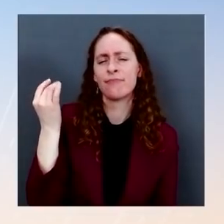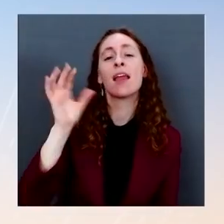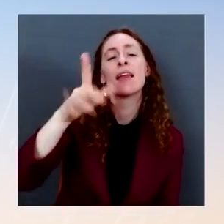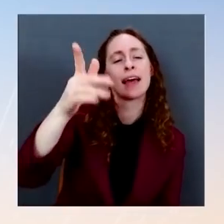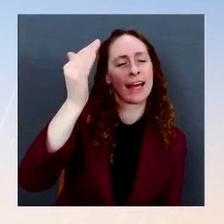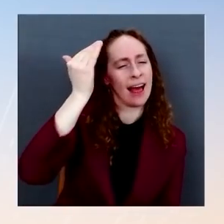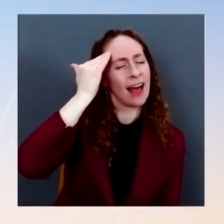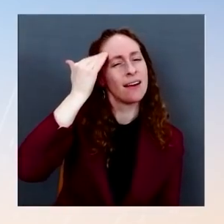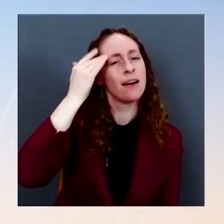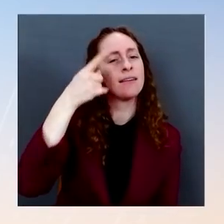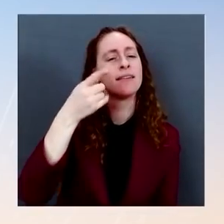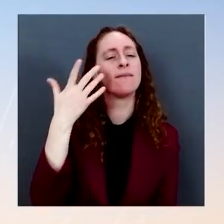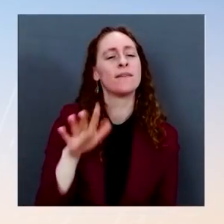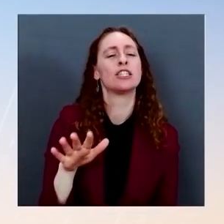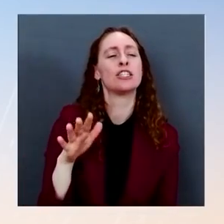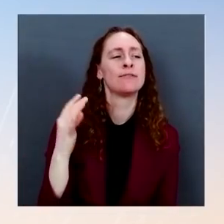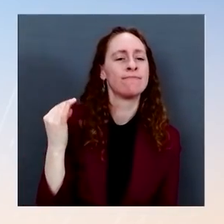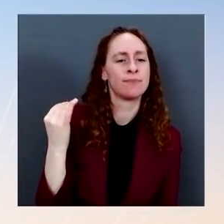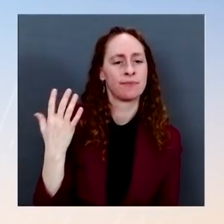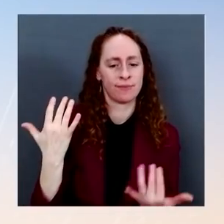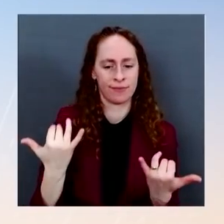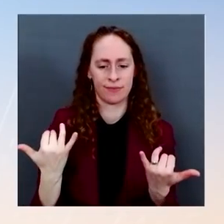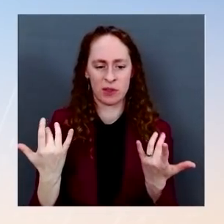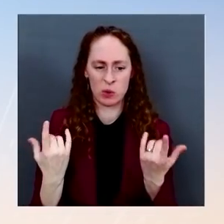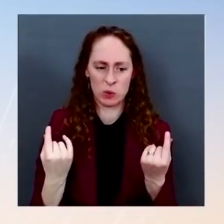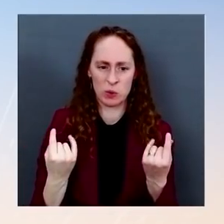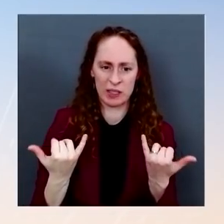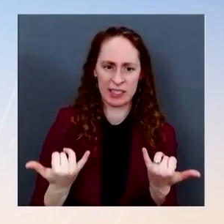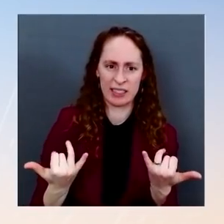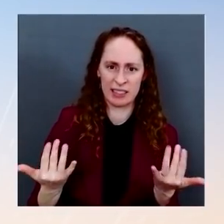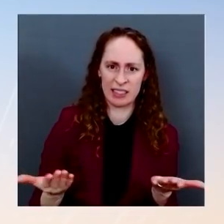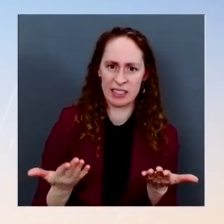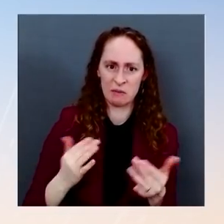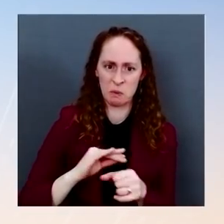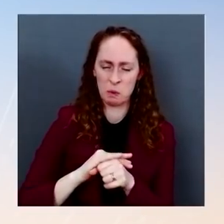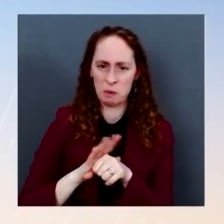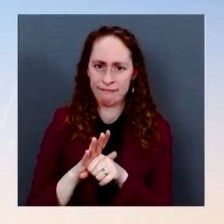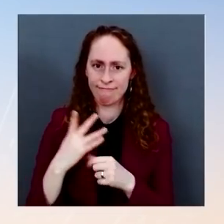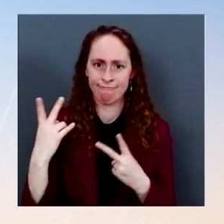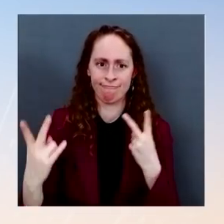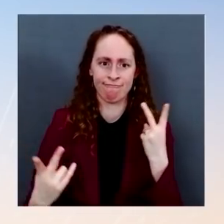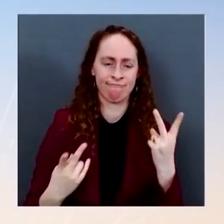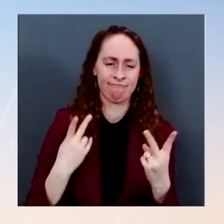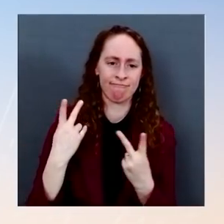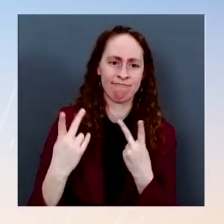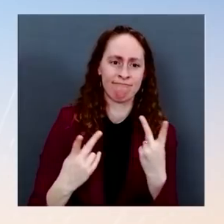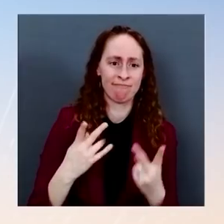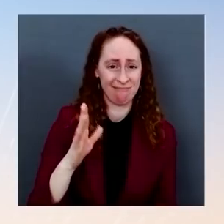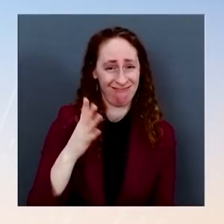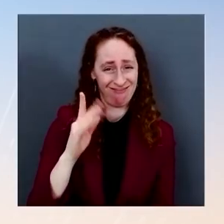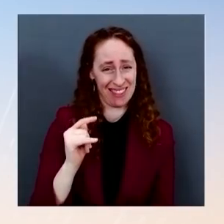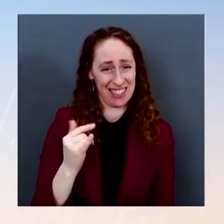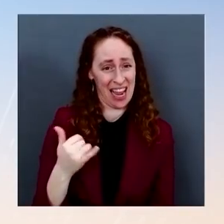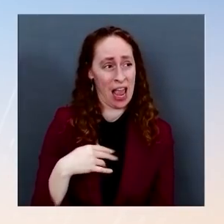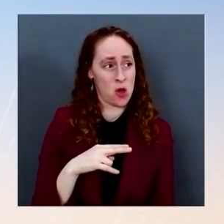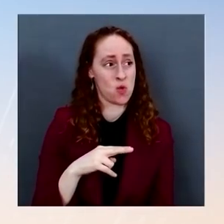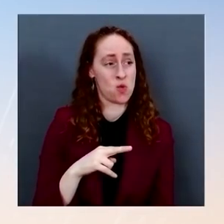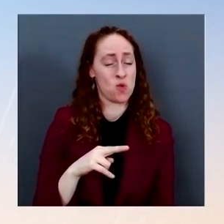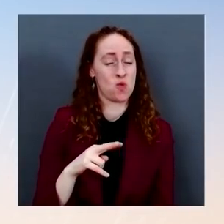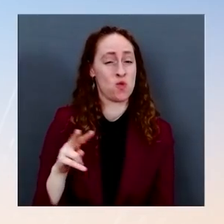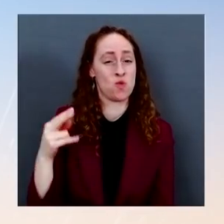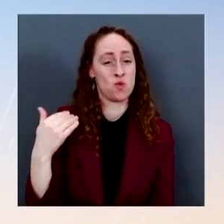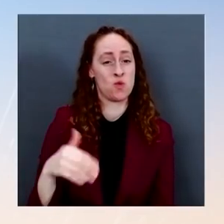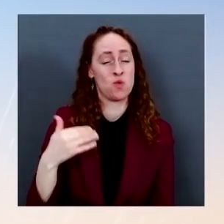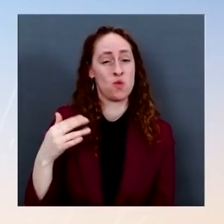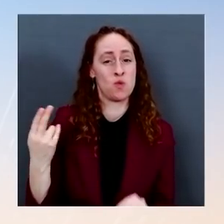still seeing them across the country. So is there anything new that the administration is considering to ease some of these COVID testing issues,